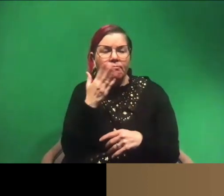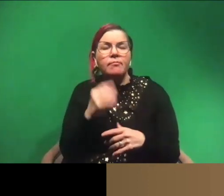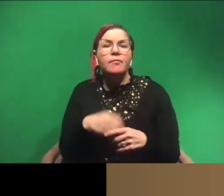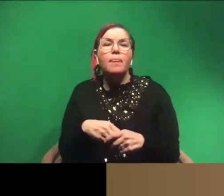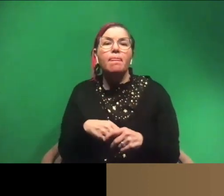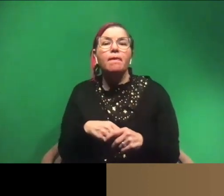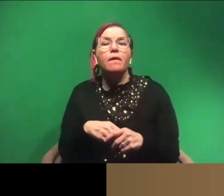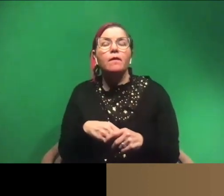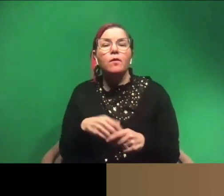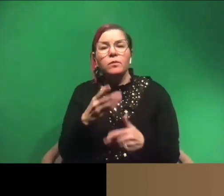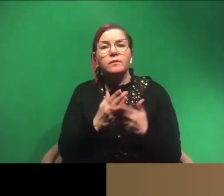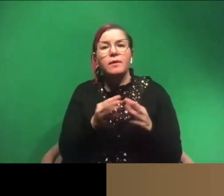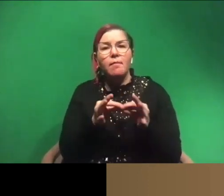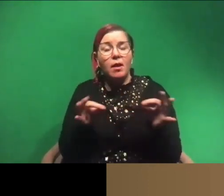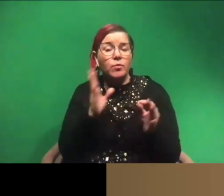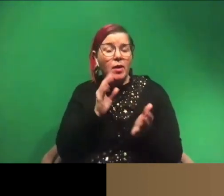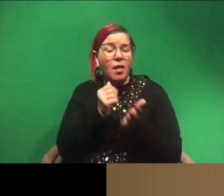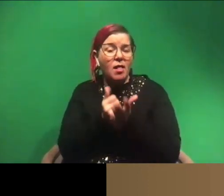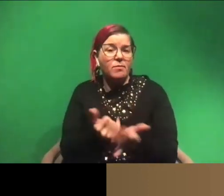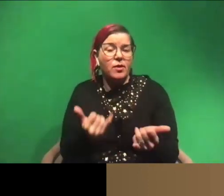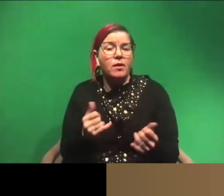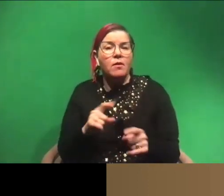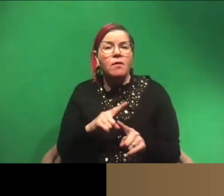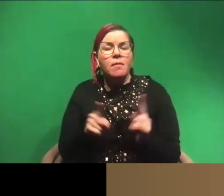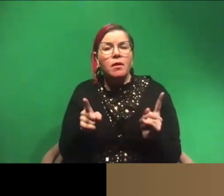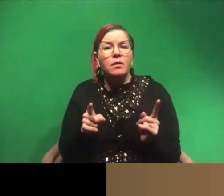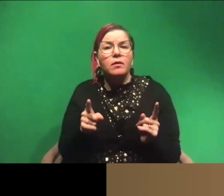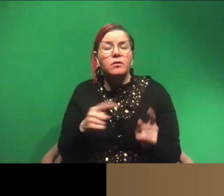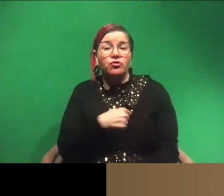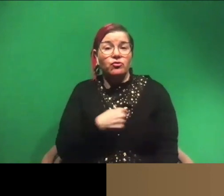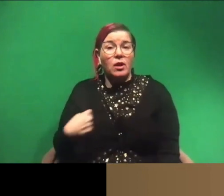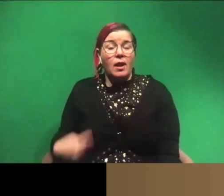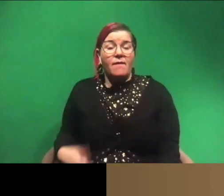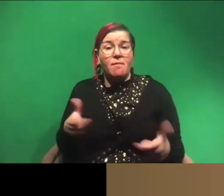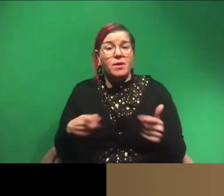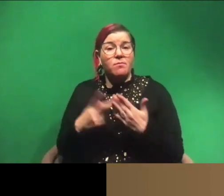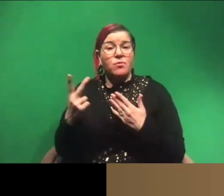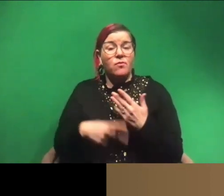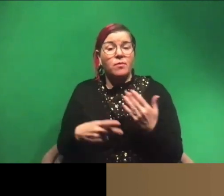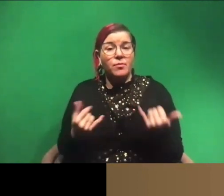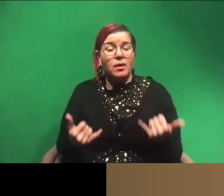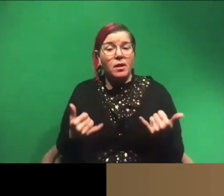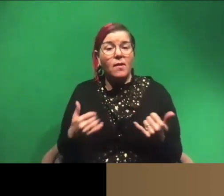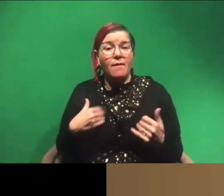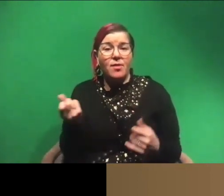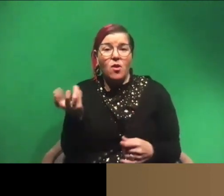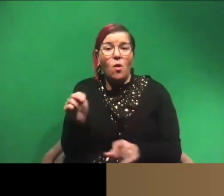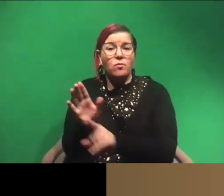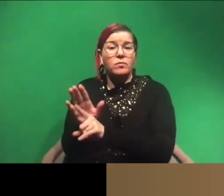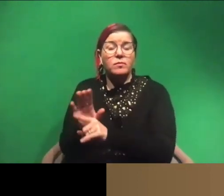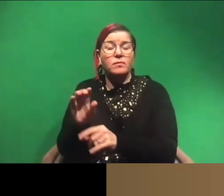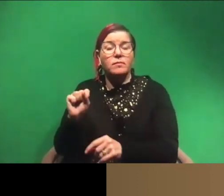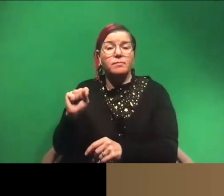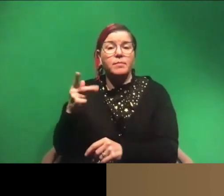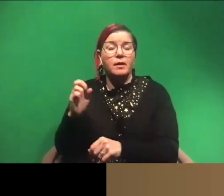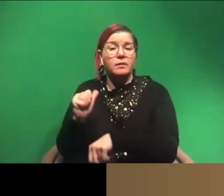so those are some languages that would help right now. But I think China's got a big program. They actually have their own space station now, so